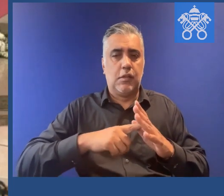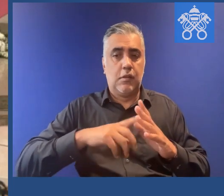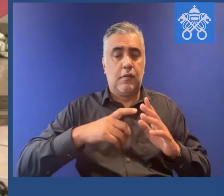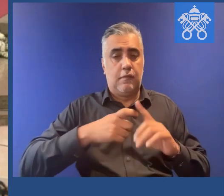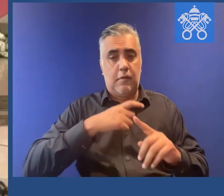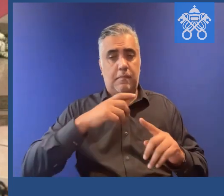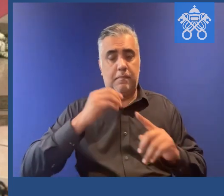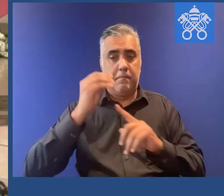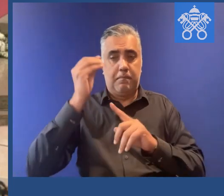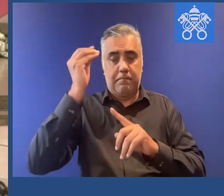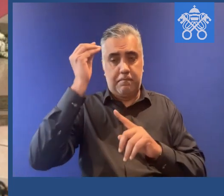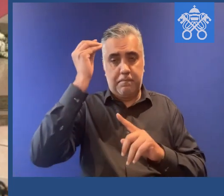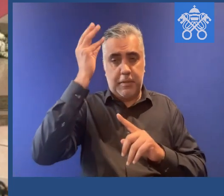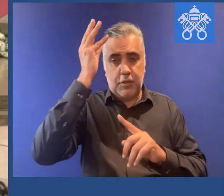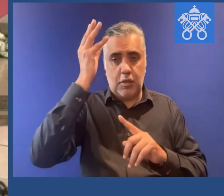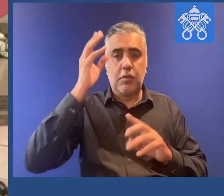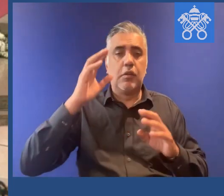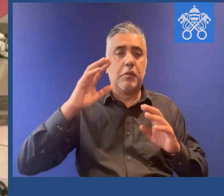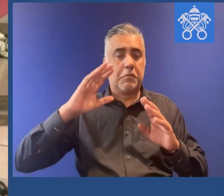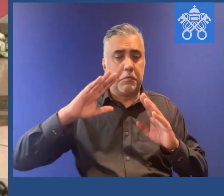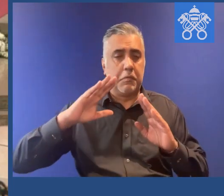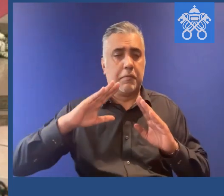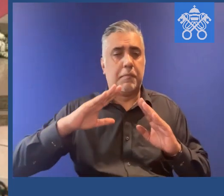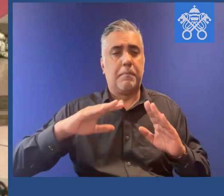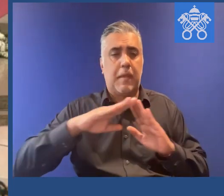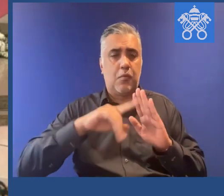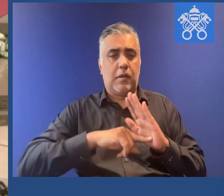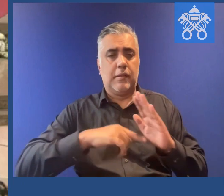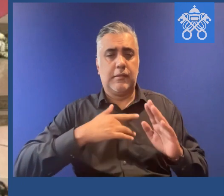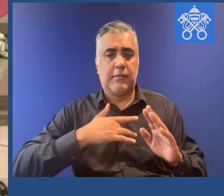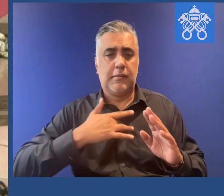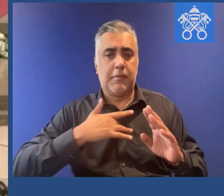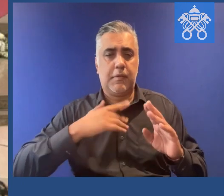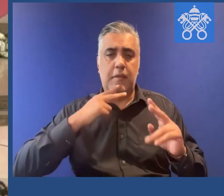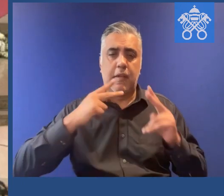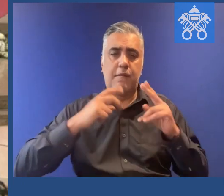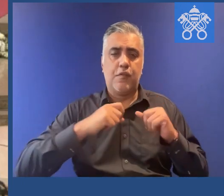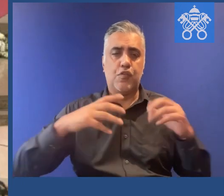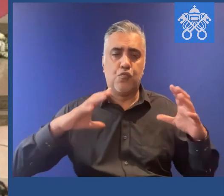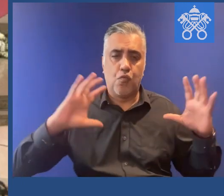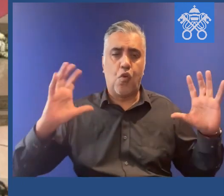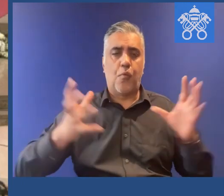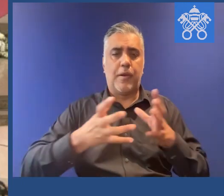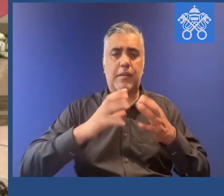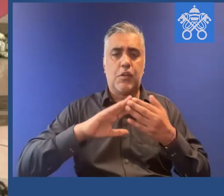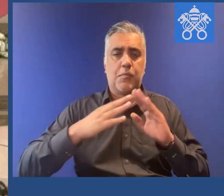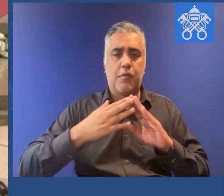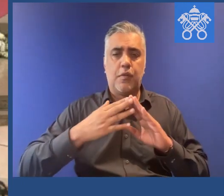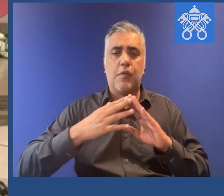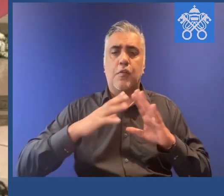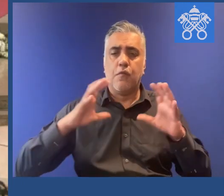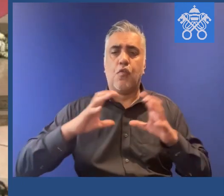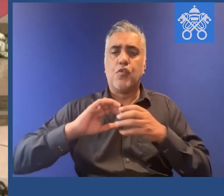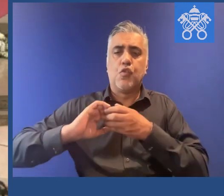with Pentecost, when a variety of backgrounds, sensibilities, and visions were harmonized in communion, forged